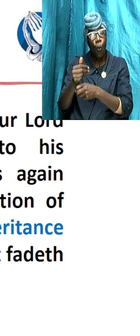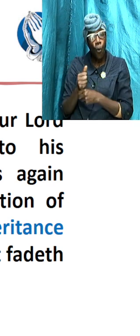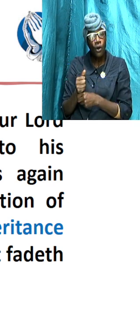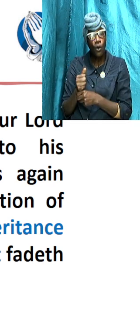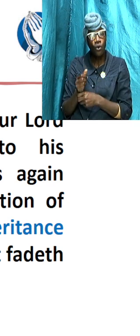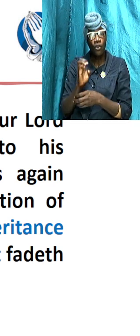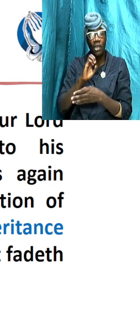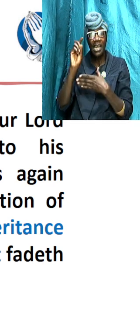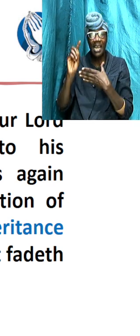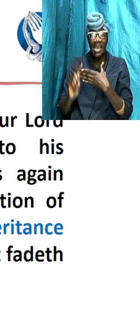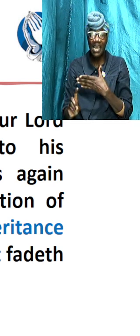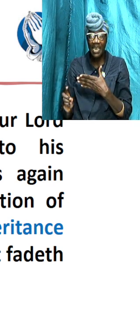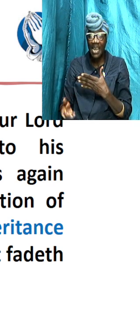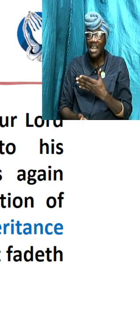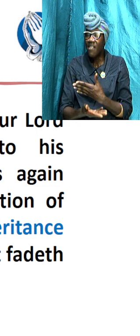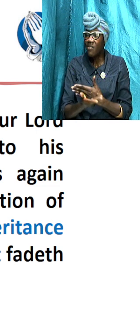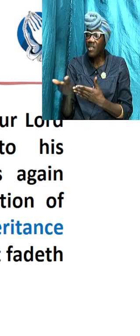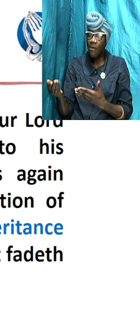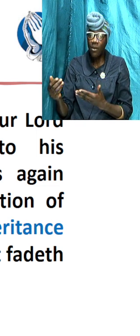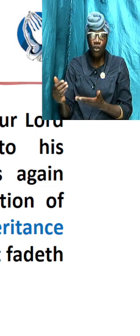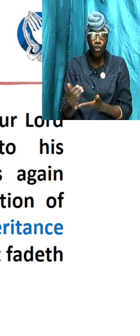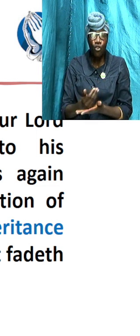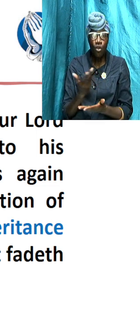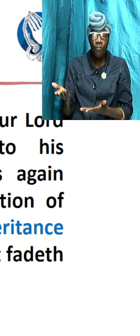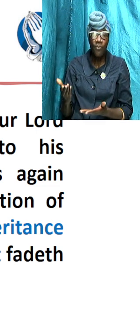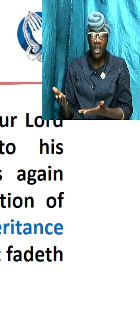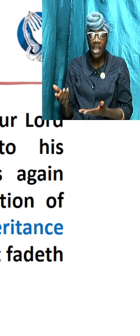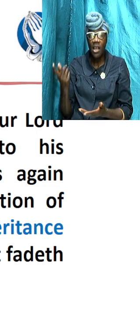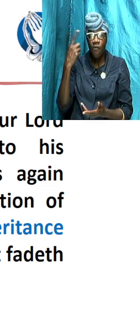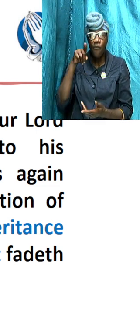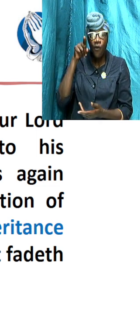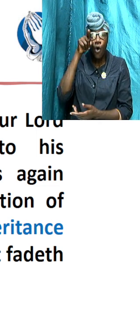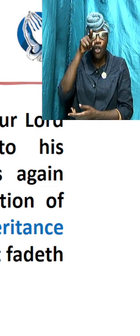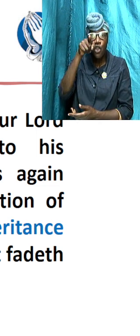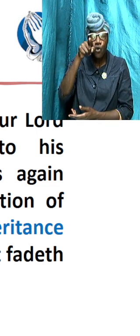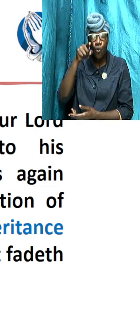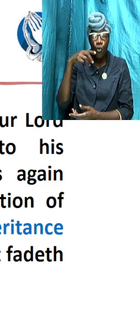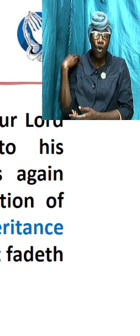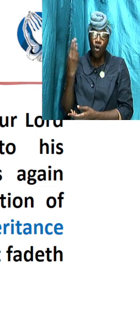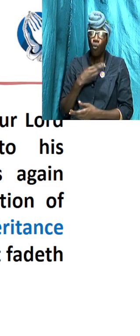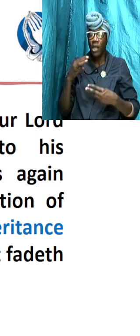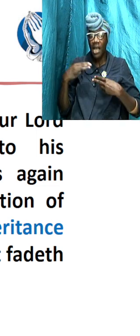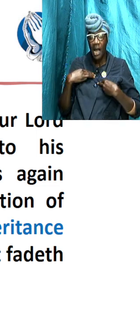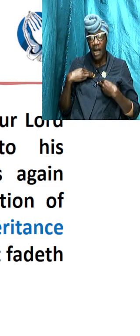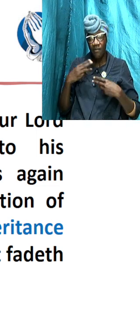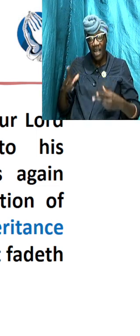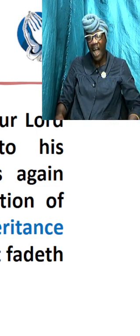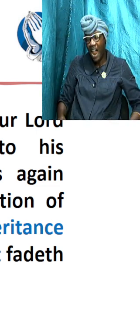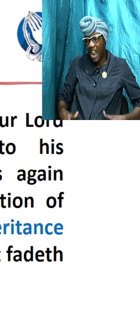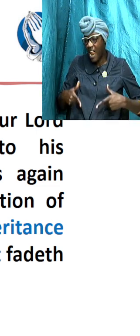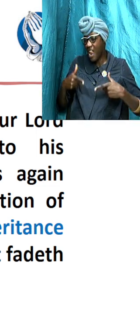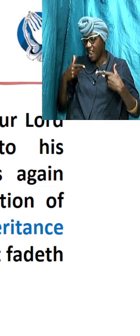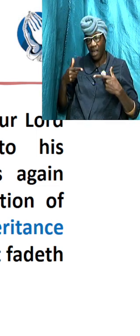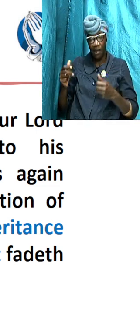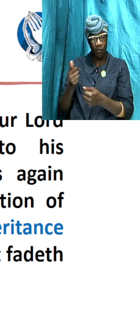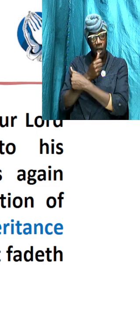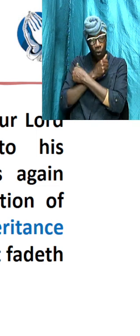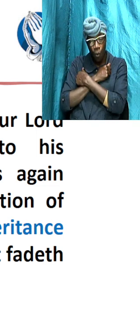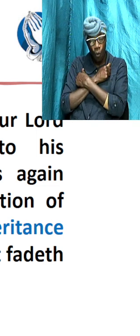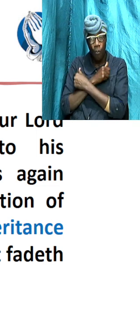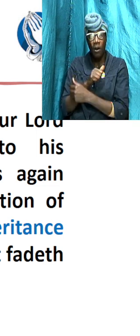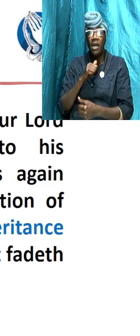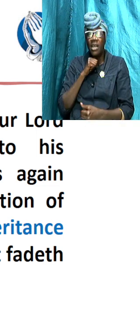end, because there is something in store for you. Amen. We have a lively hope. We have a hope that is